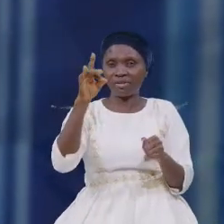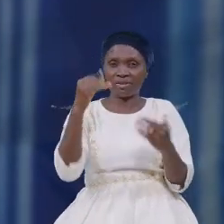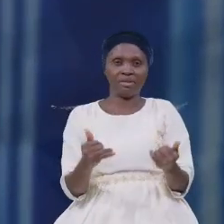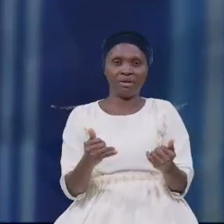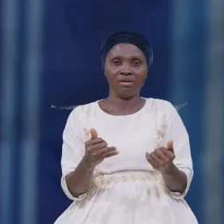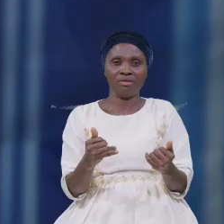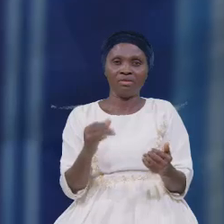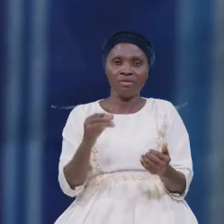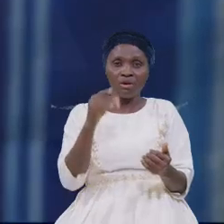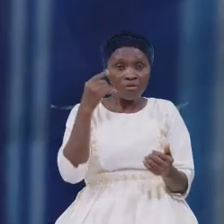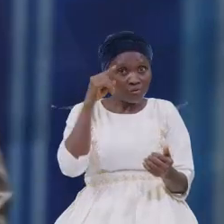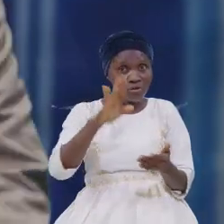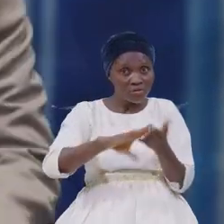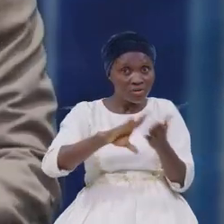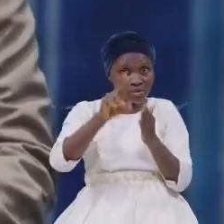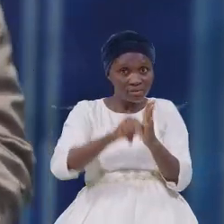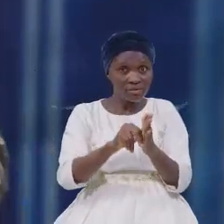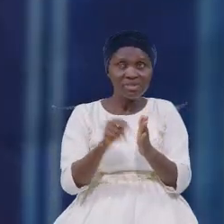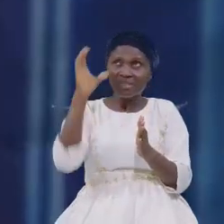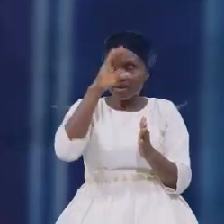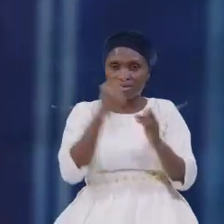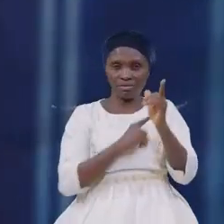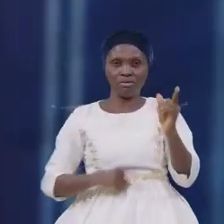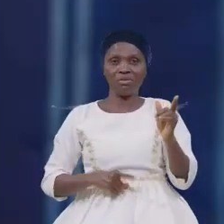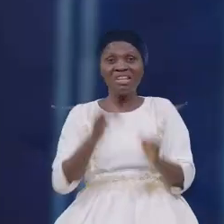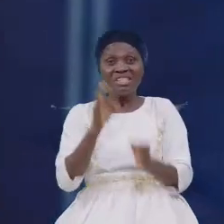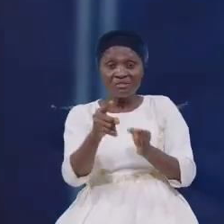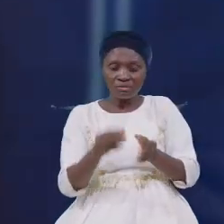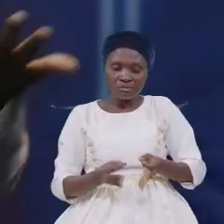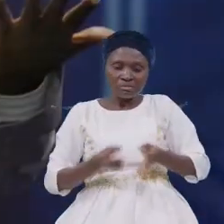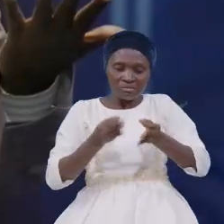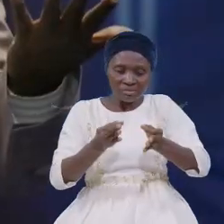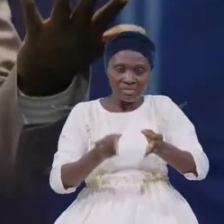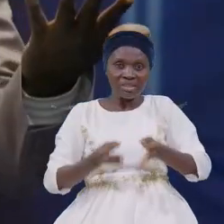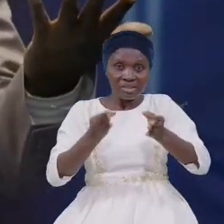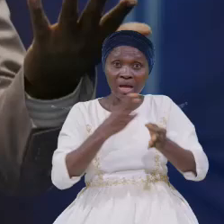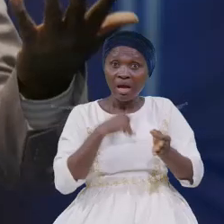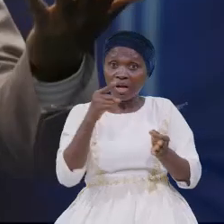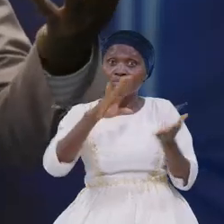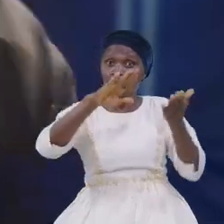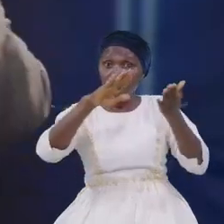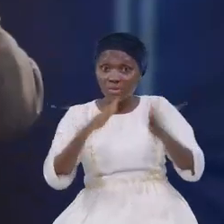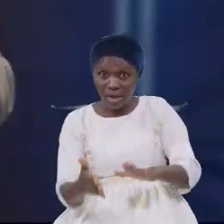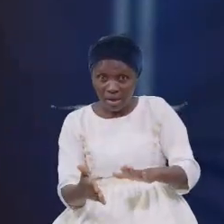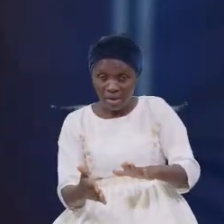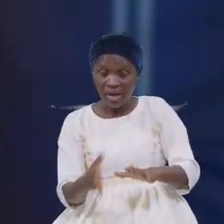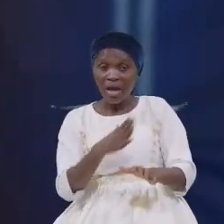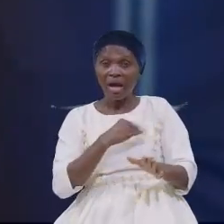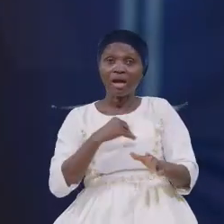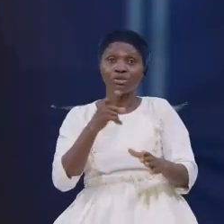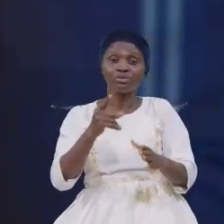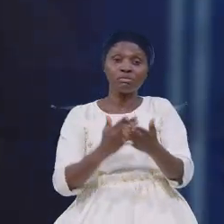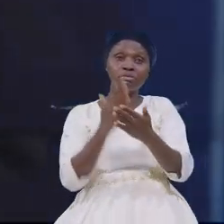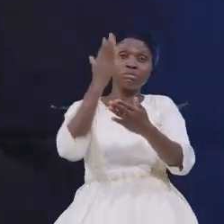waste time, if you delay and you die, you get to the other side. Oh, I realize